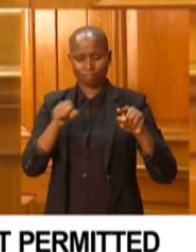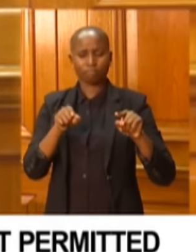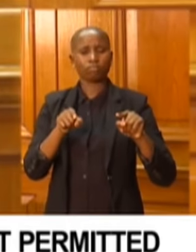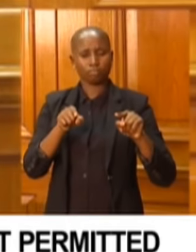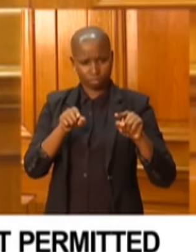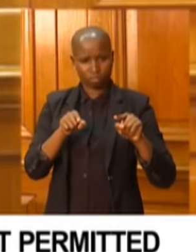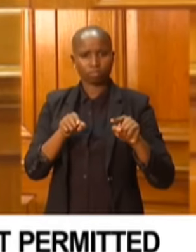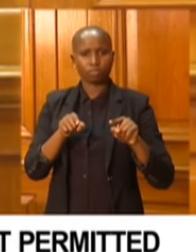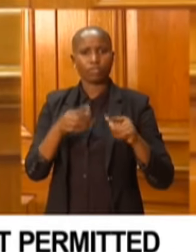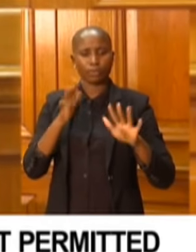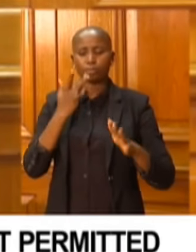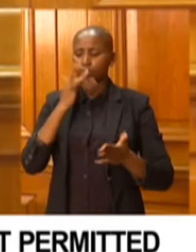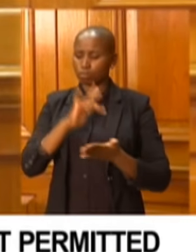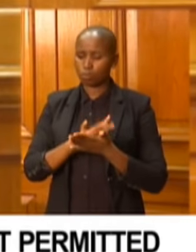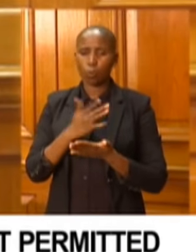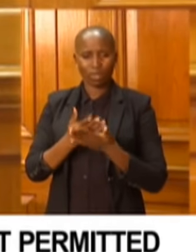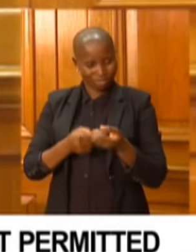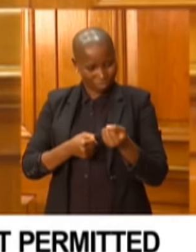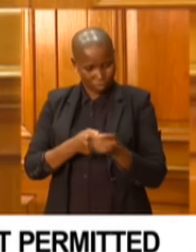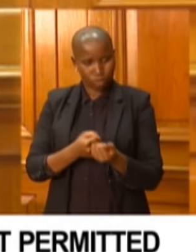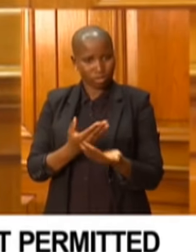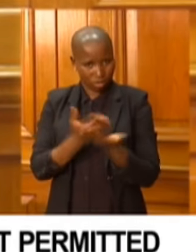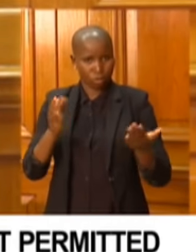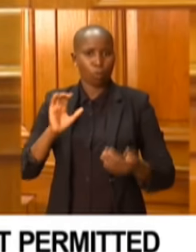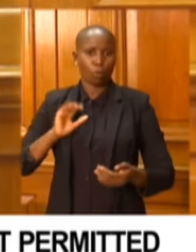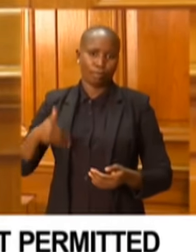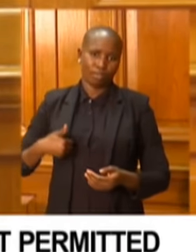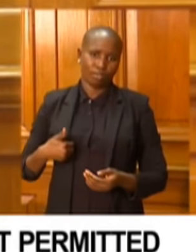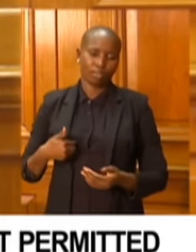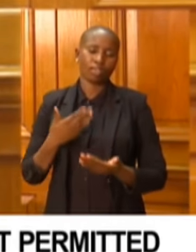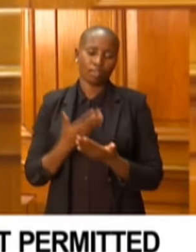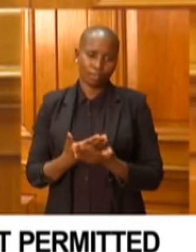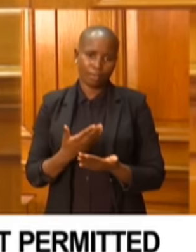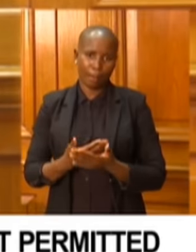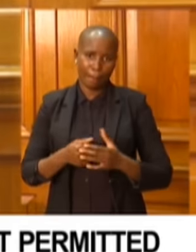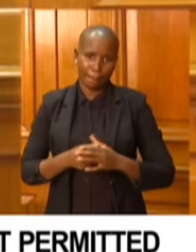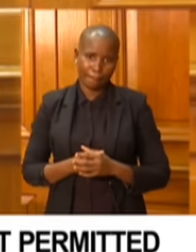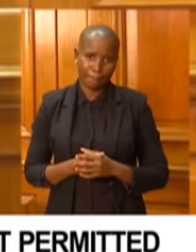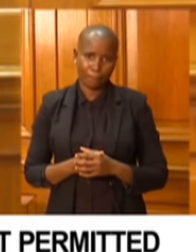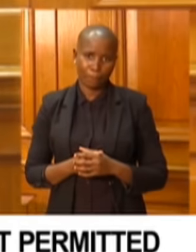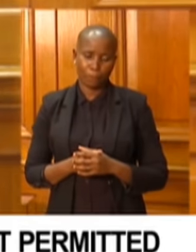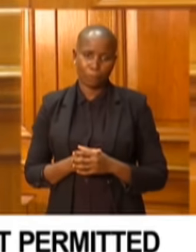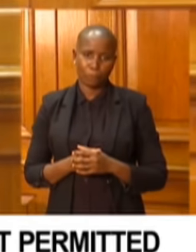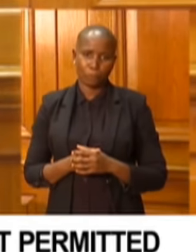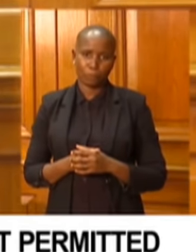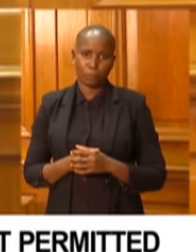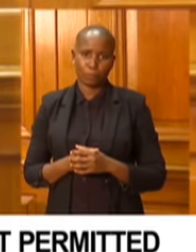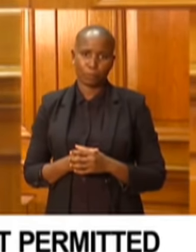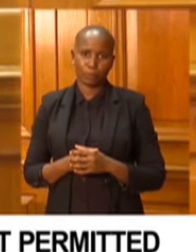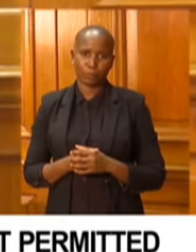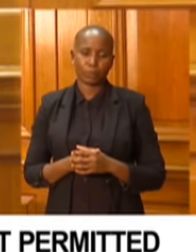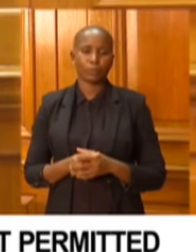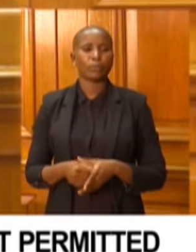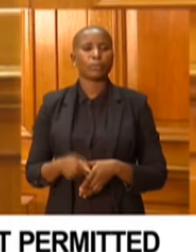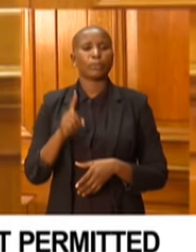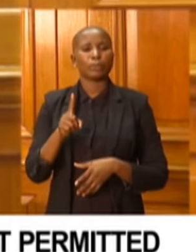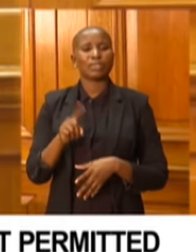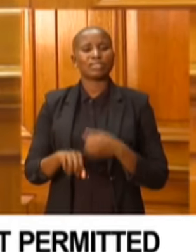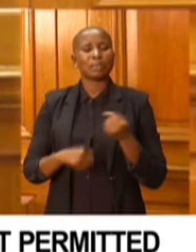through the various court processes. Efforts are underway to support women's economic